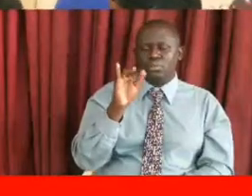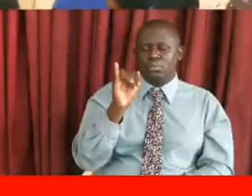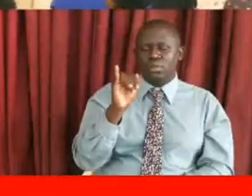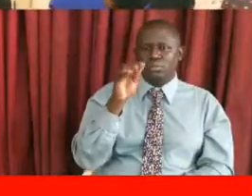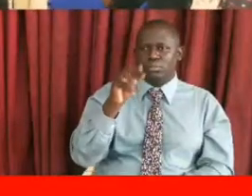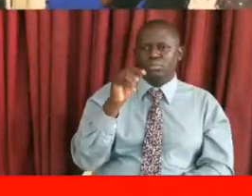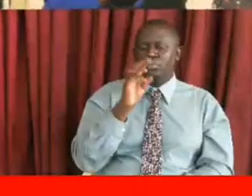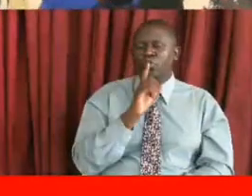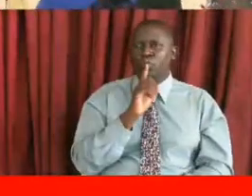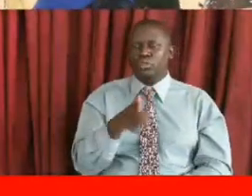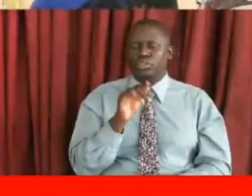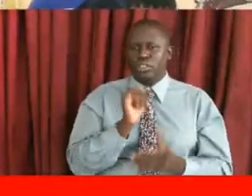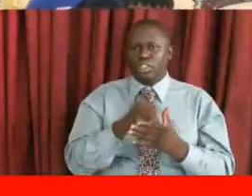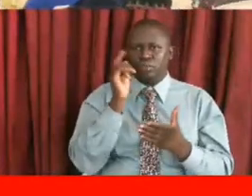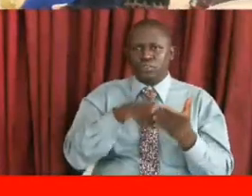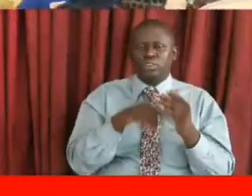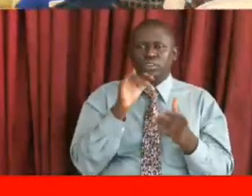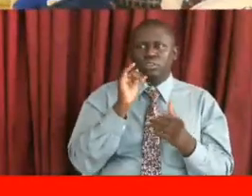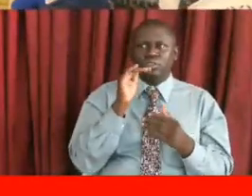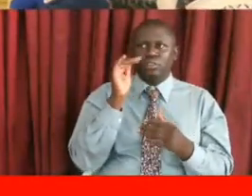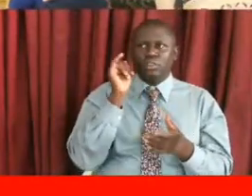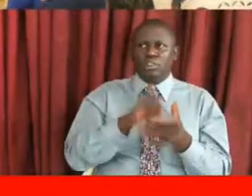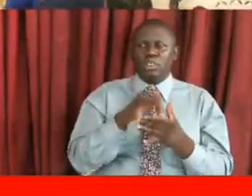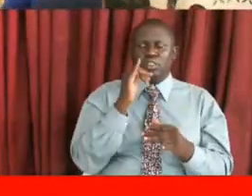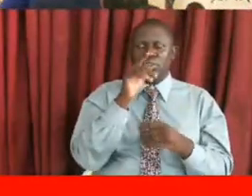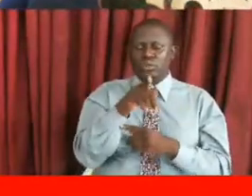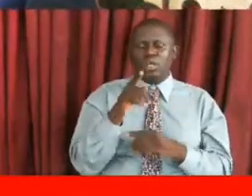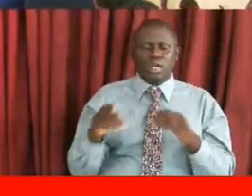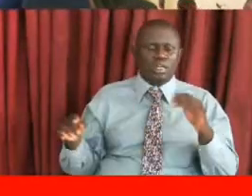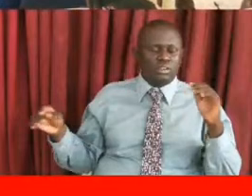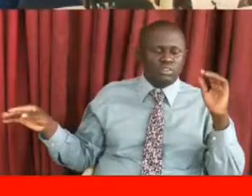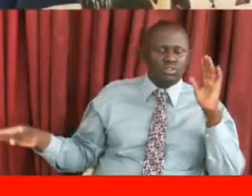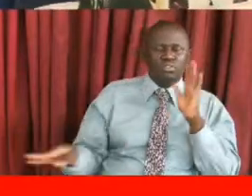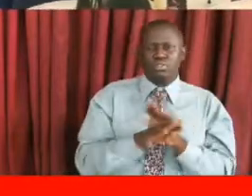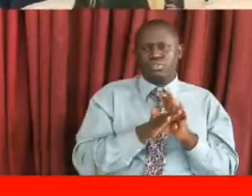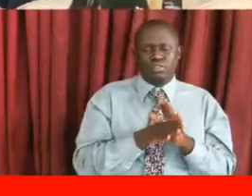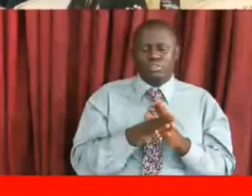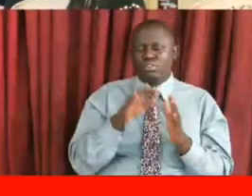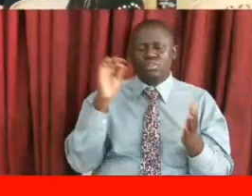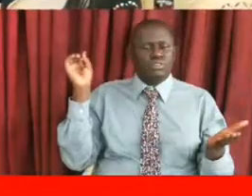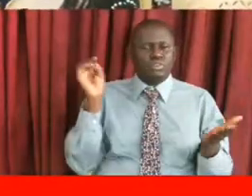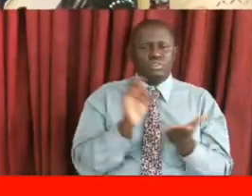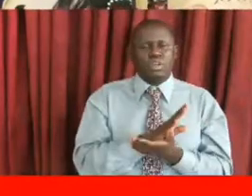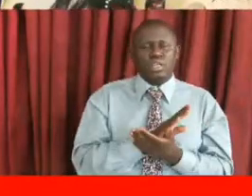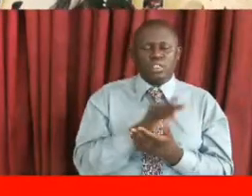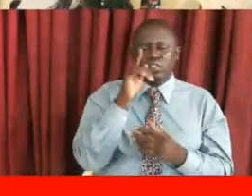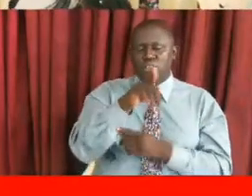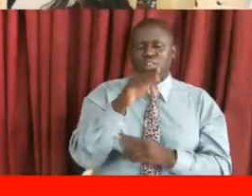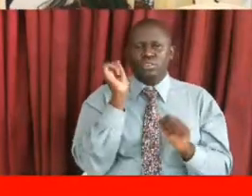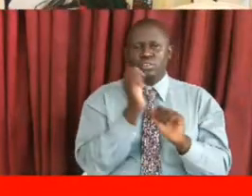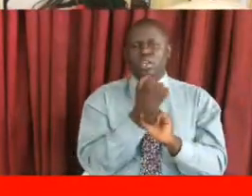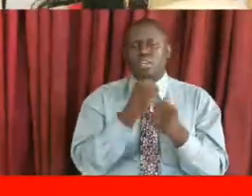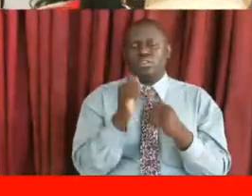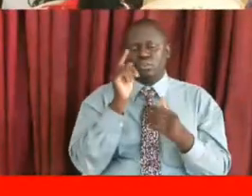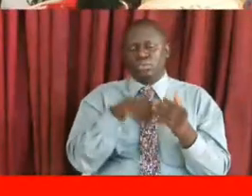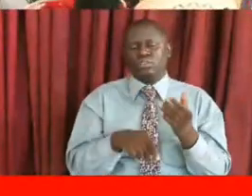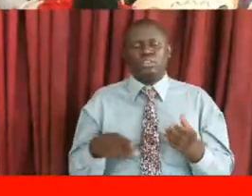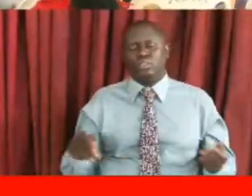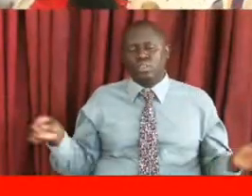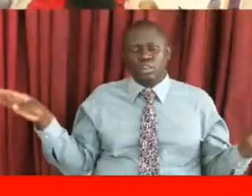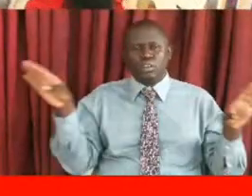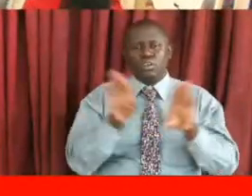fired if you can't close your business to attend Fellowship just know that